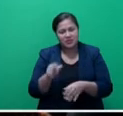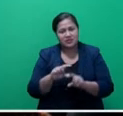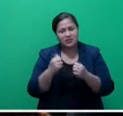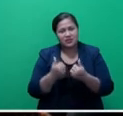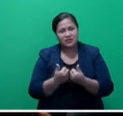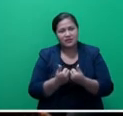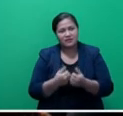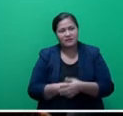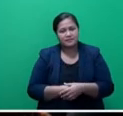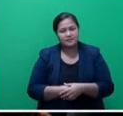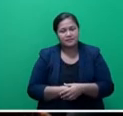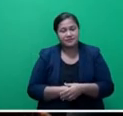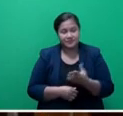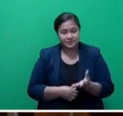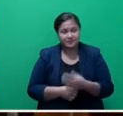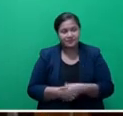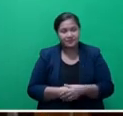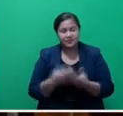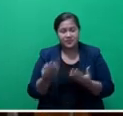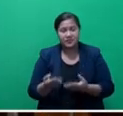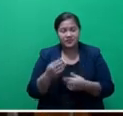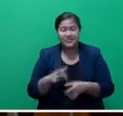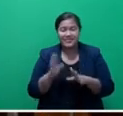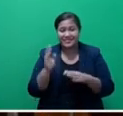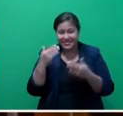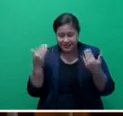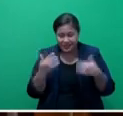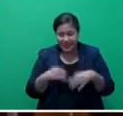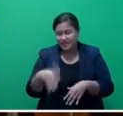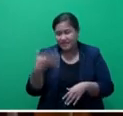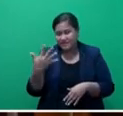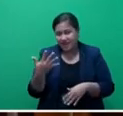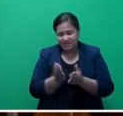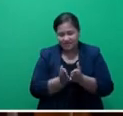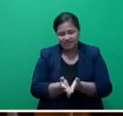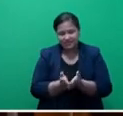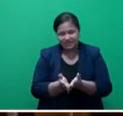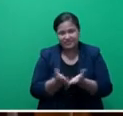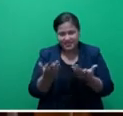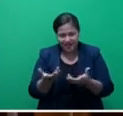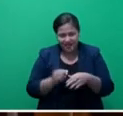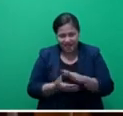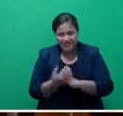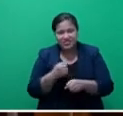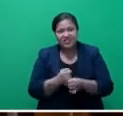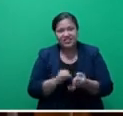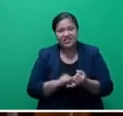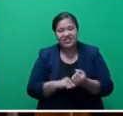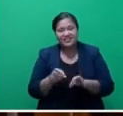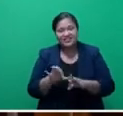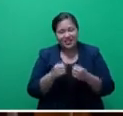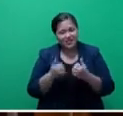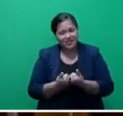Honourable Minister, you have the floor. Thanks, sir. Honourable Speaker, sir, there are 5 vessel operators that service the GSS scheme. We have Brighton Holdings